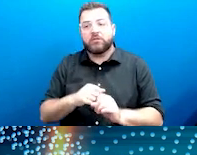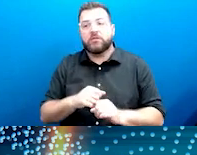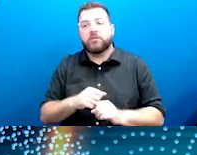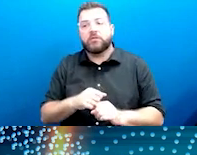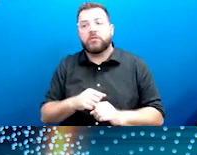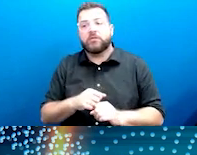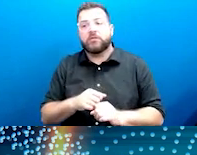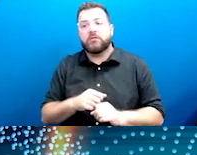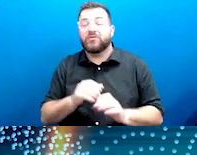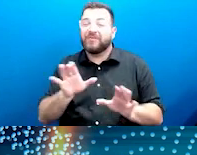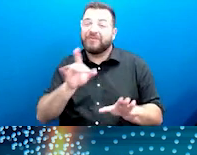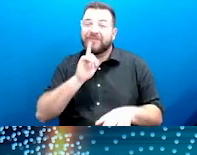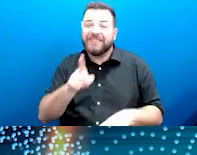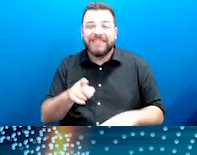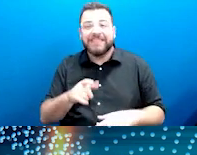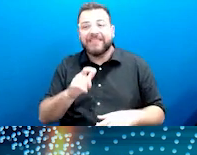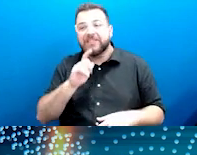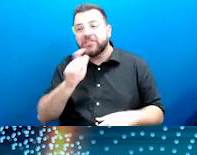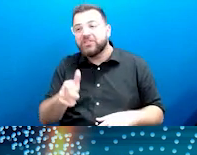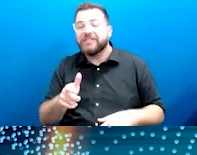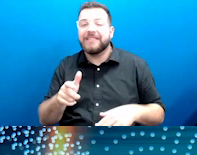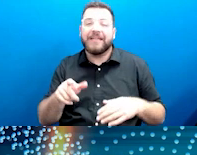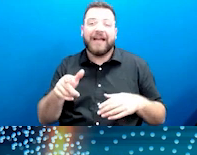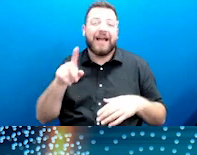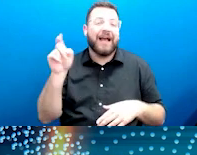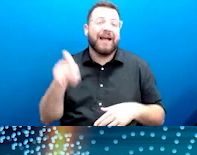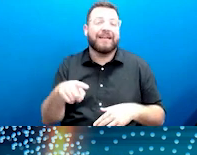So it's not a good idea to say something like,